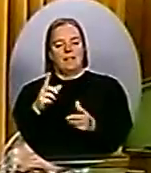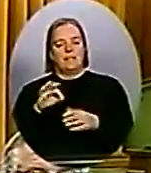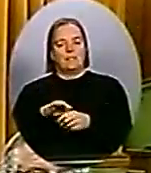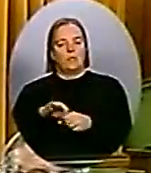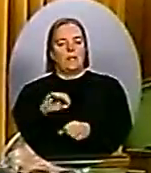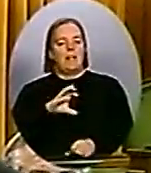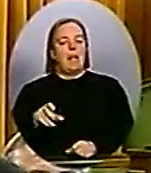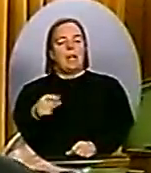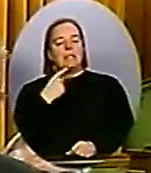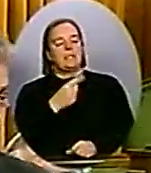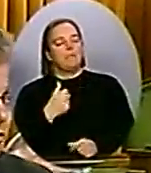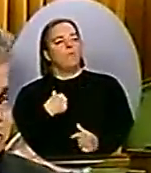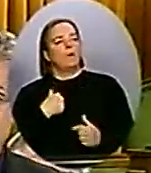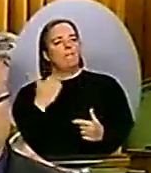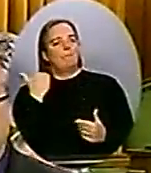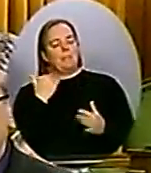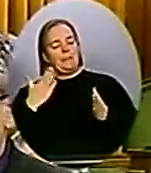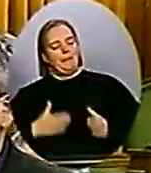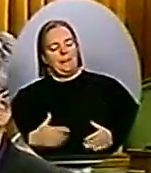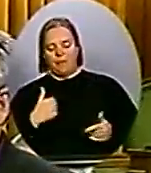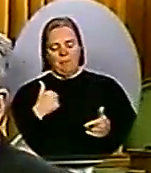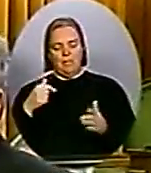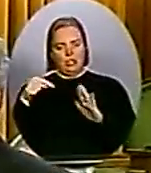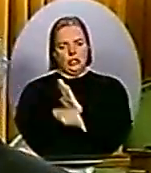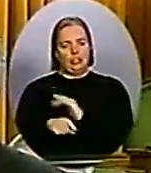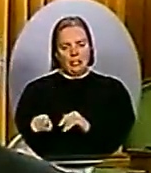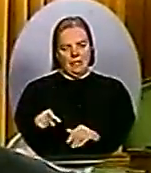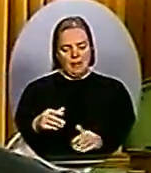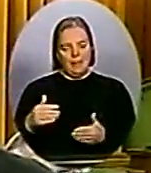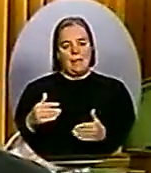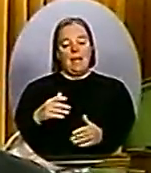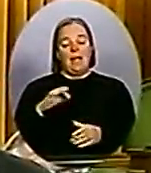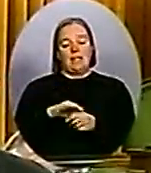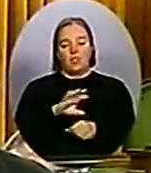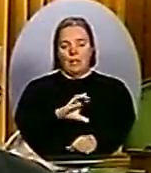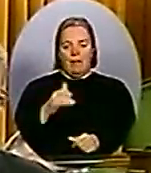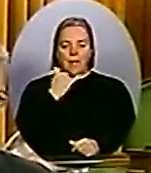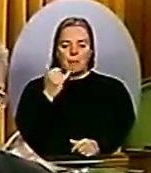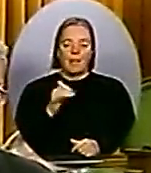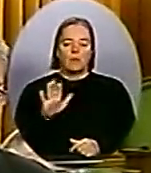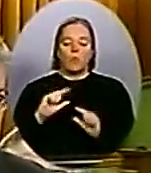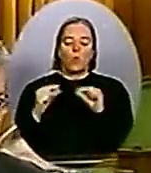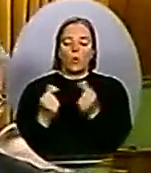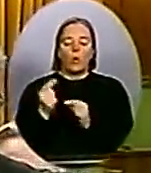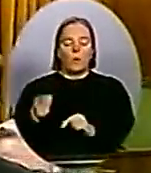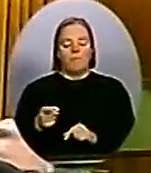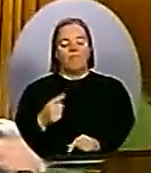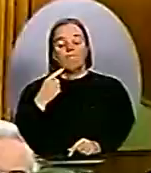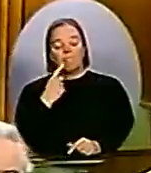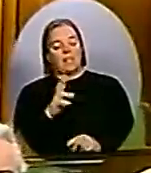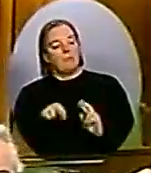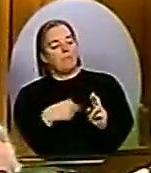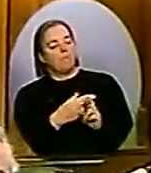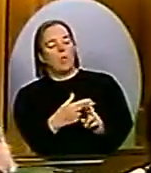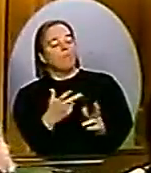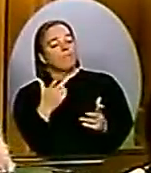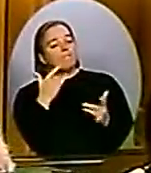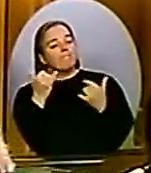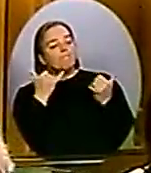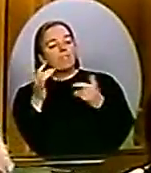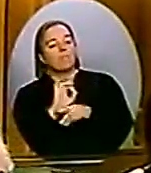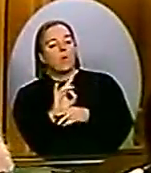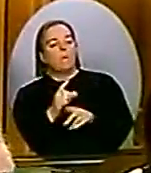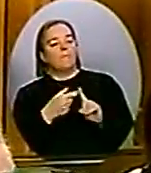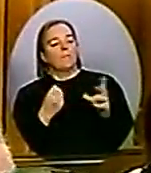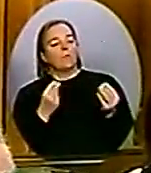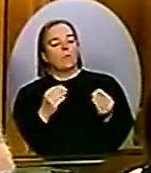do know. When Elections Canada called her campaign, her team said the fraudulent calls were coming from Conservative Party headquarters. So here's a